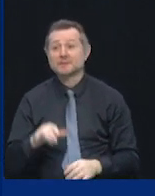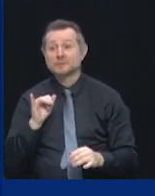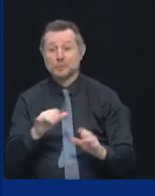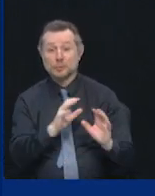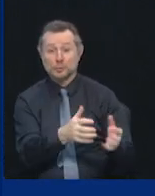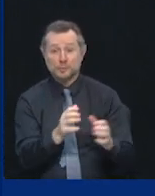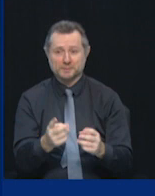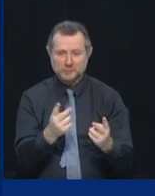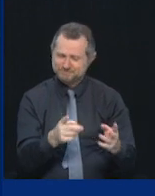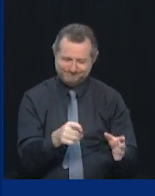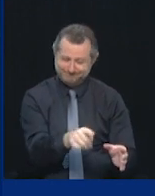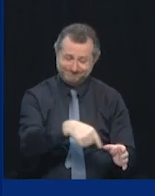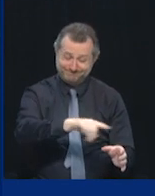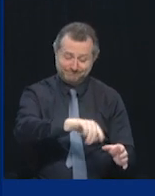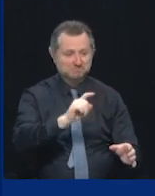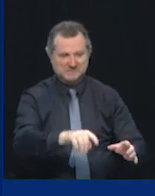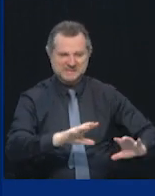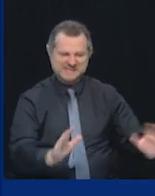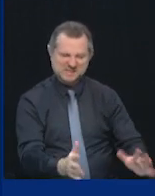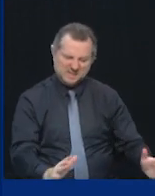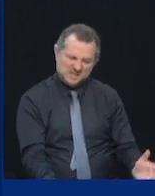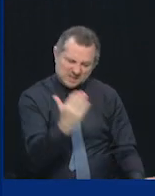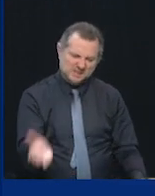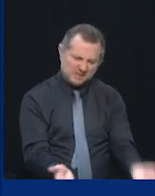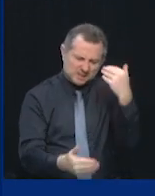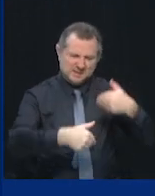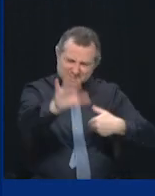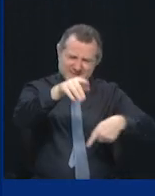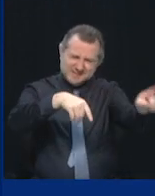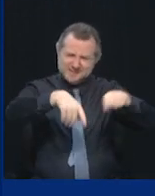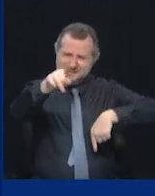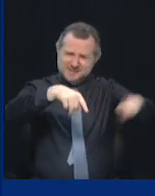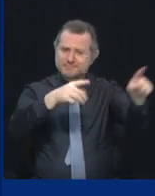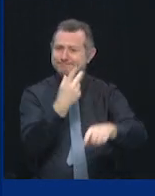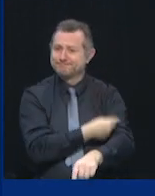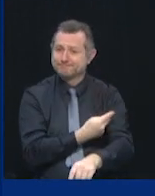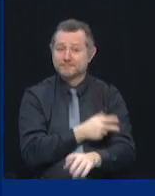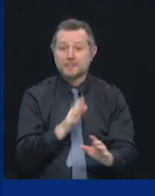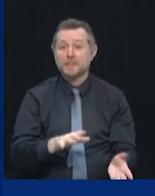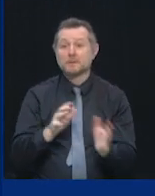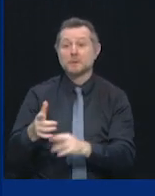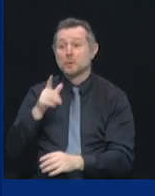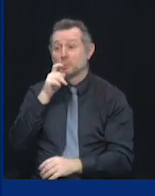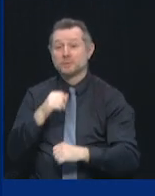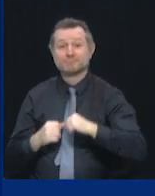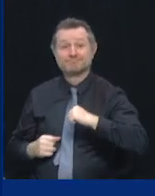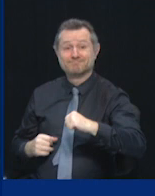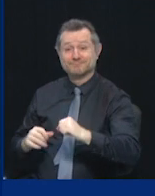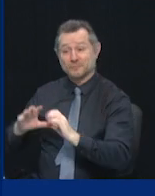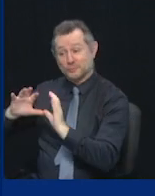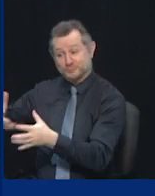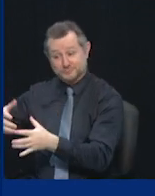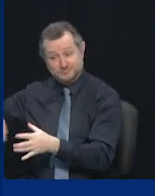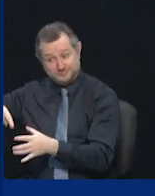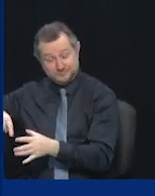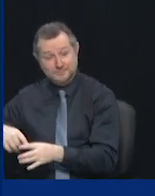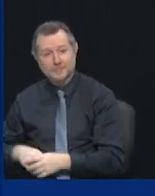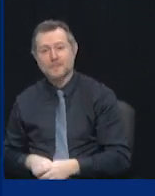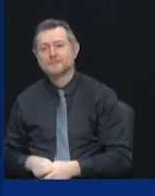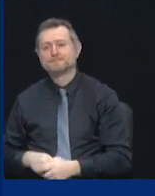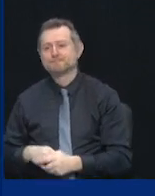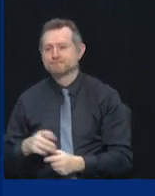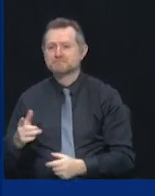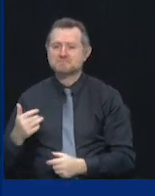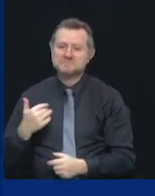up. The youthful and the doubtful. The doubtful, I'd say a